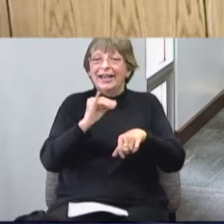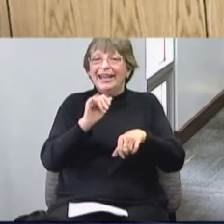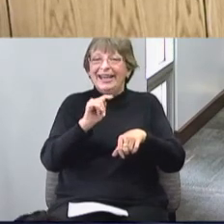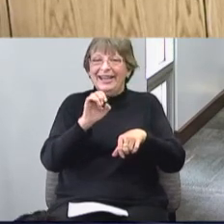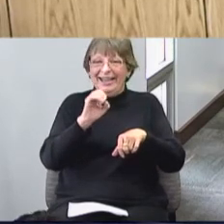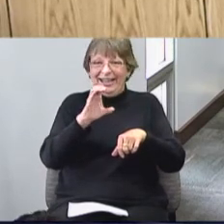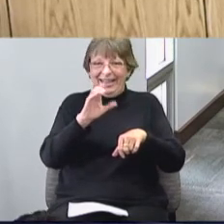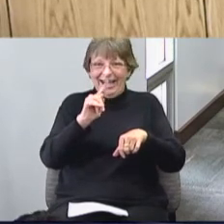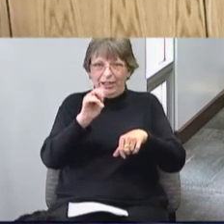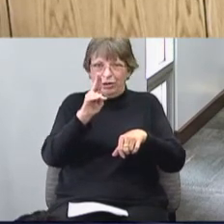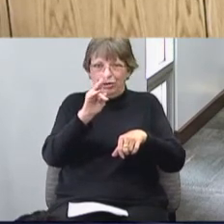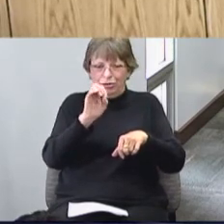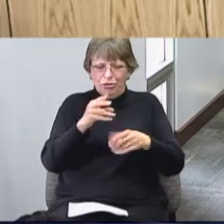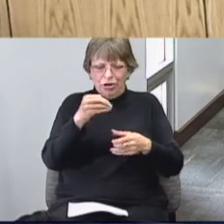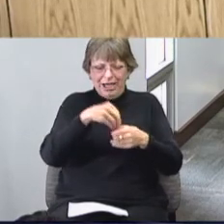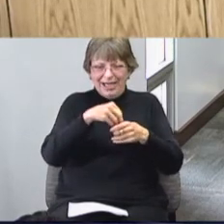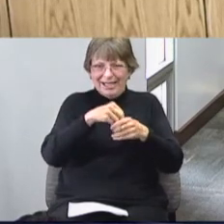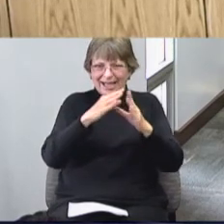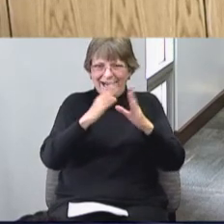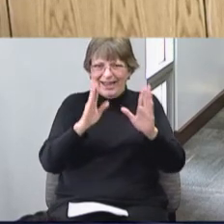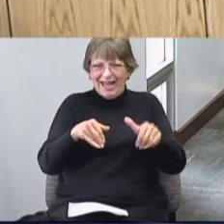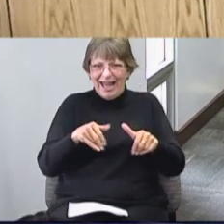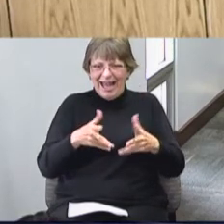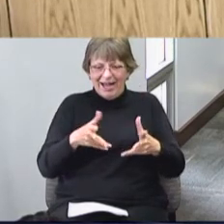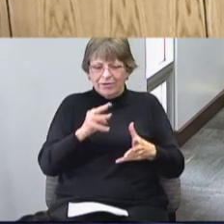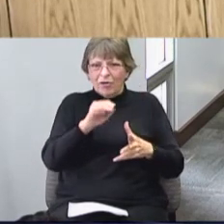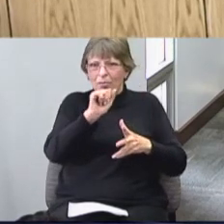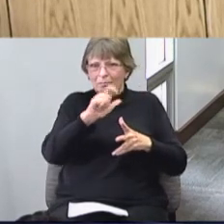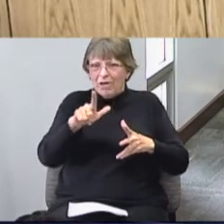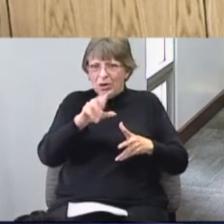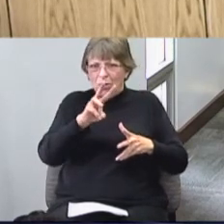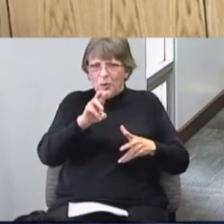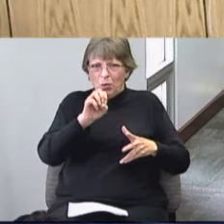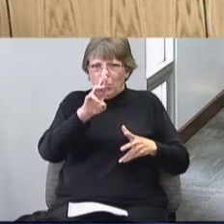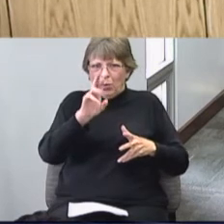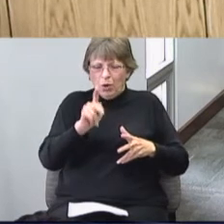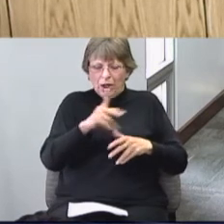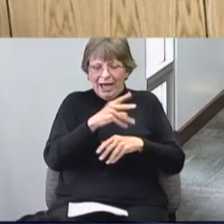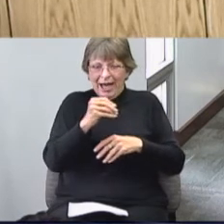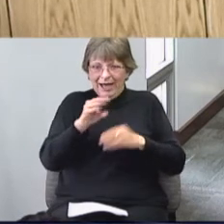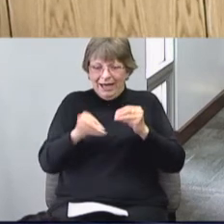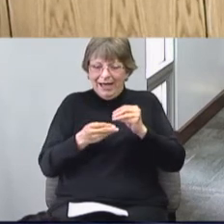the interior of the house in terms of the millwork and other features that it has.